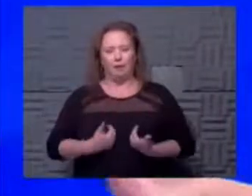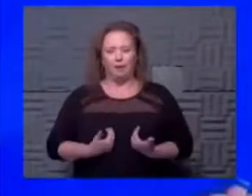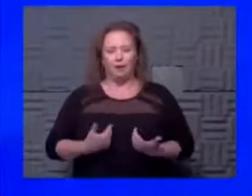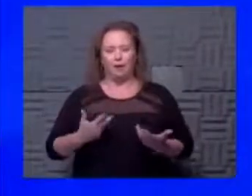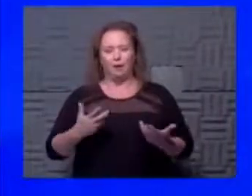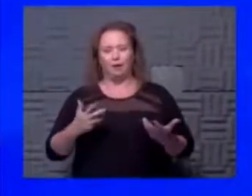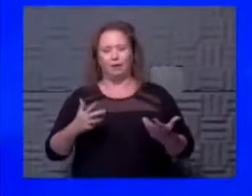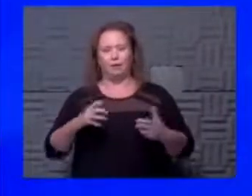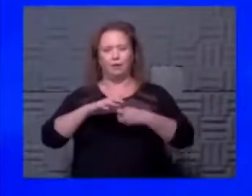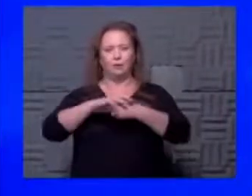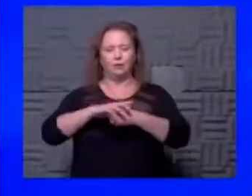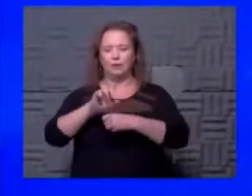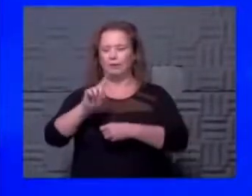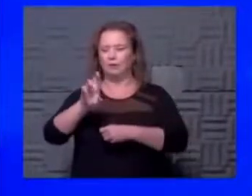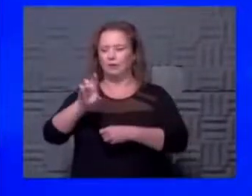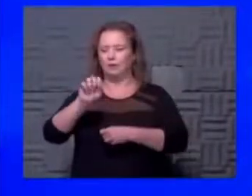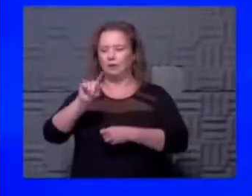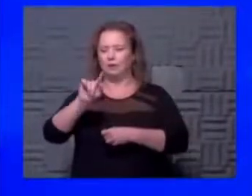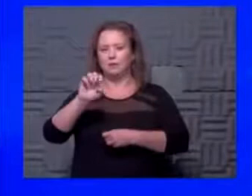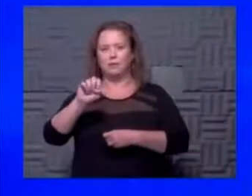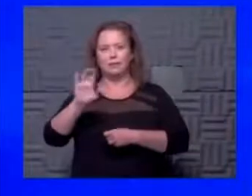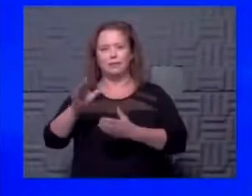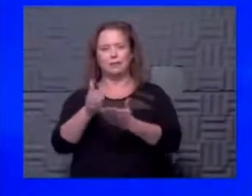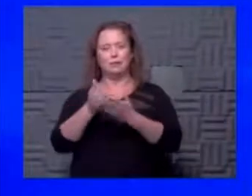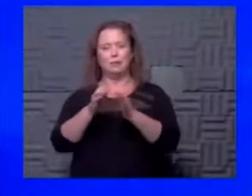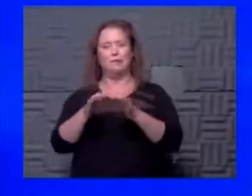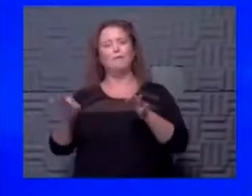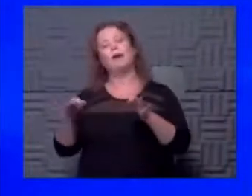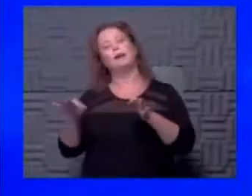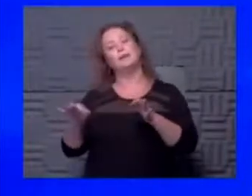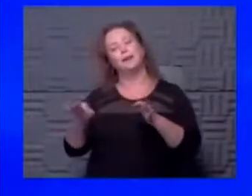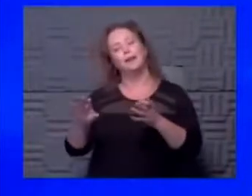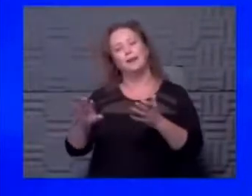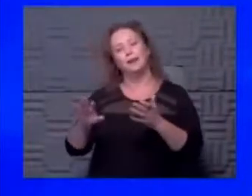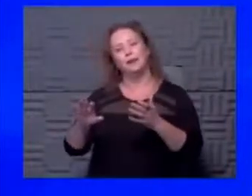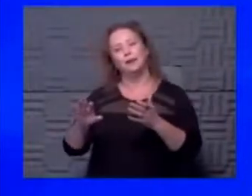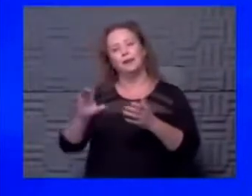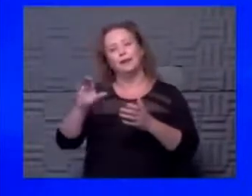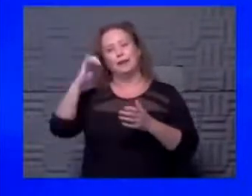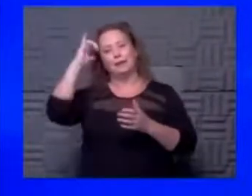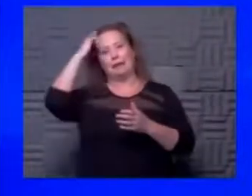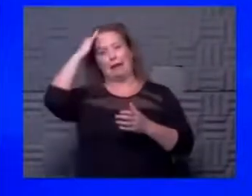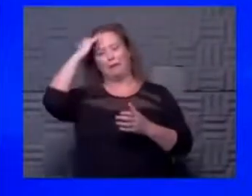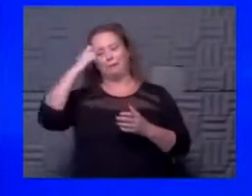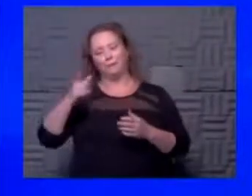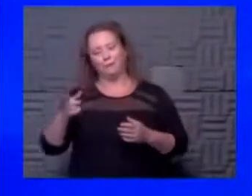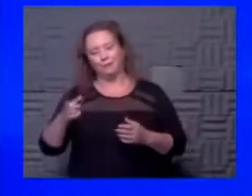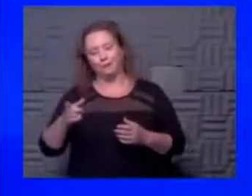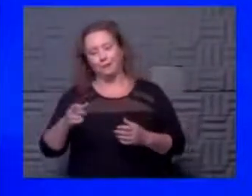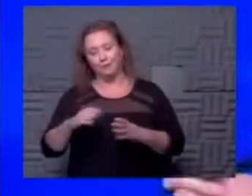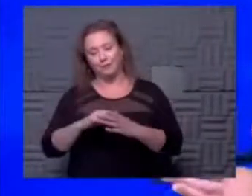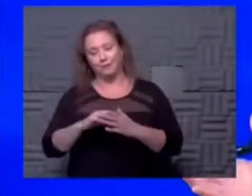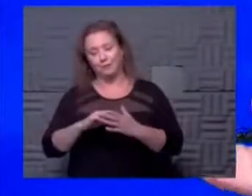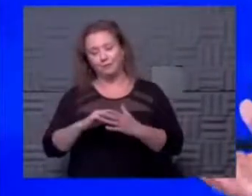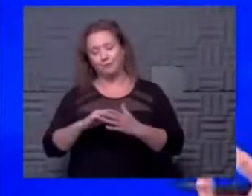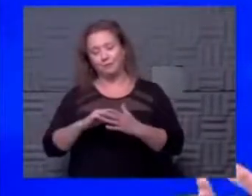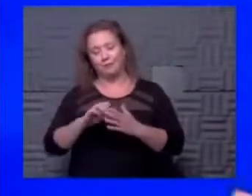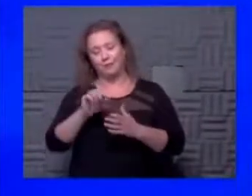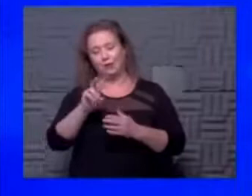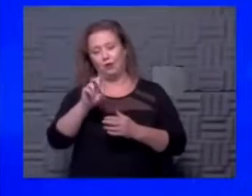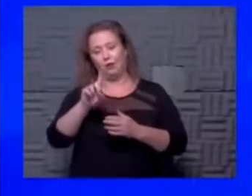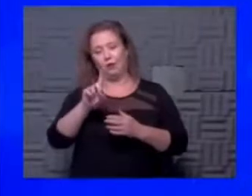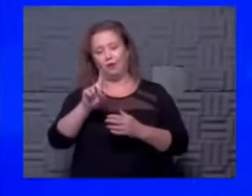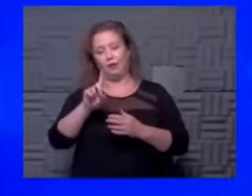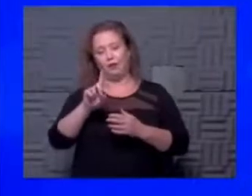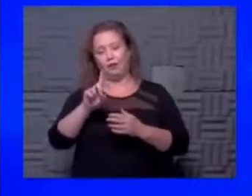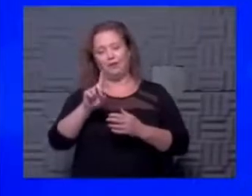think Yeah. Dr. Stites with his new phrase of cows about having COVID